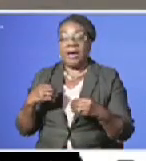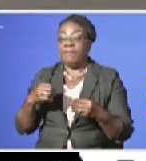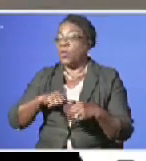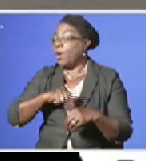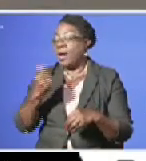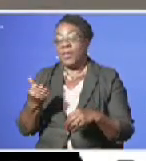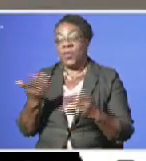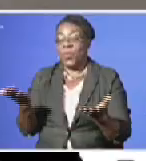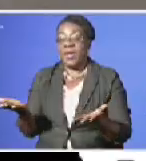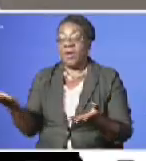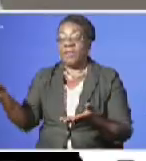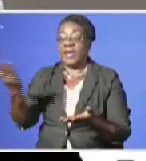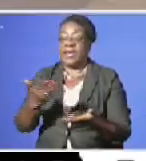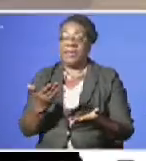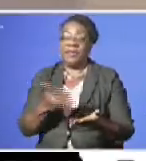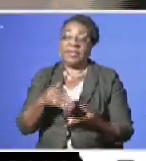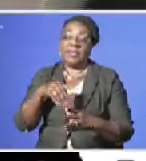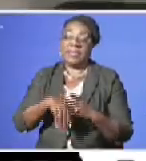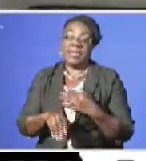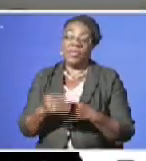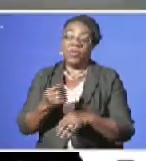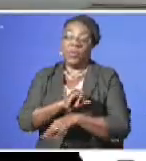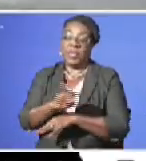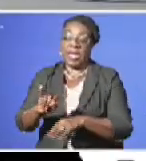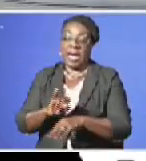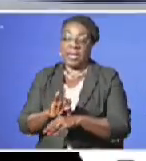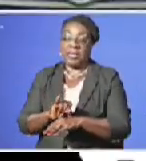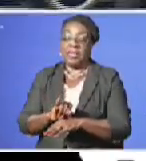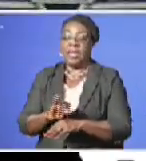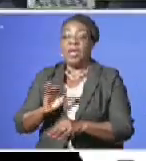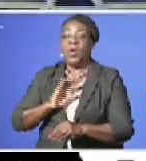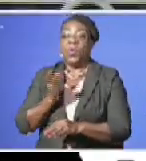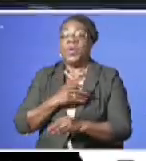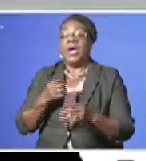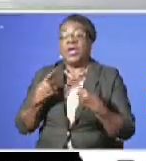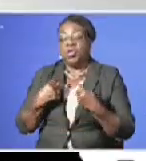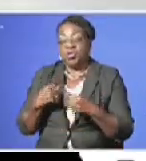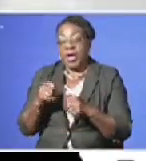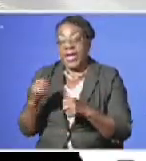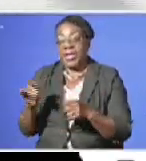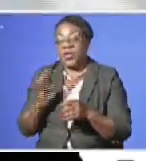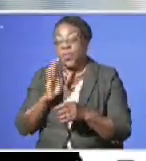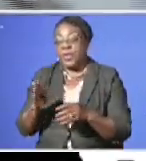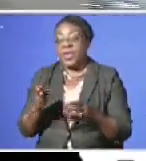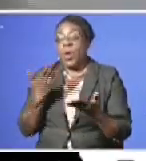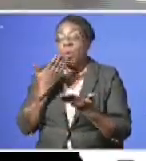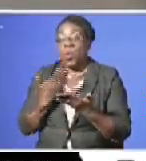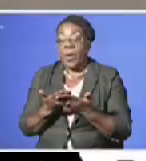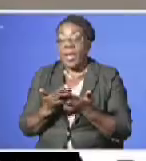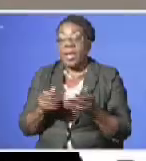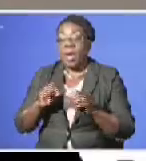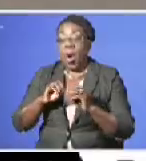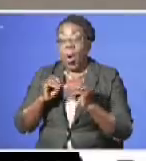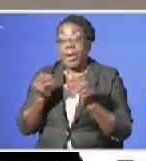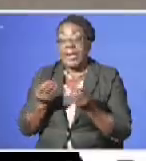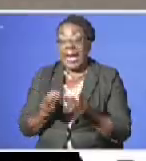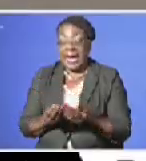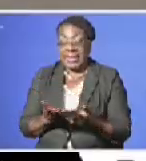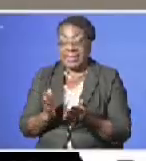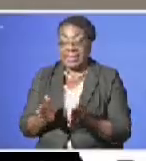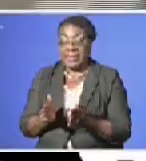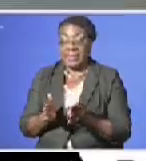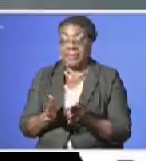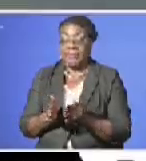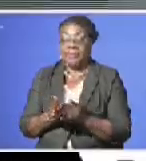of getting things. We're trying to get as organized as possible, because some of the persons who come here to deliver stuff,